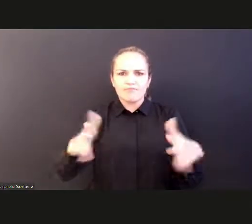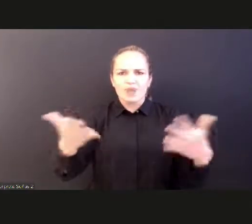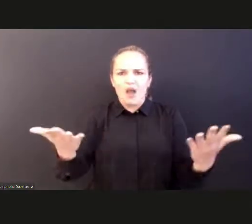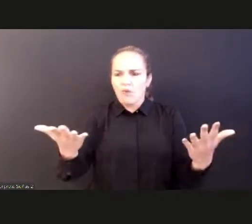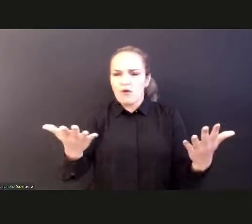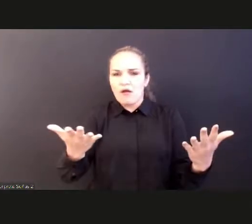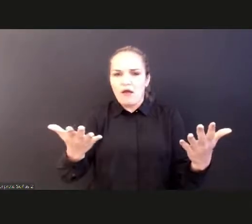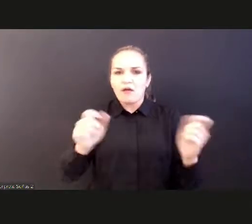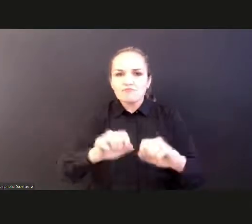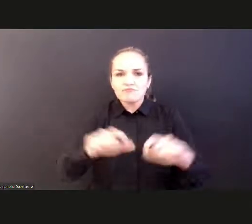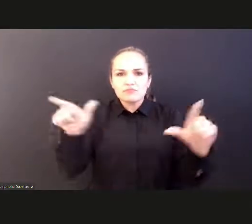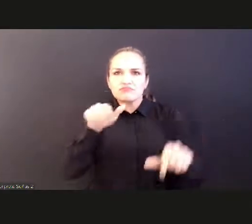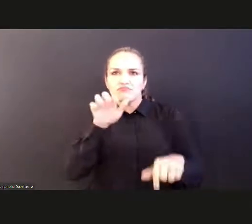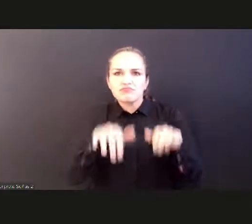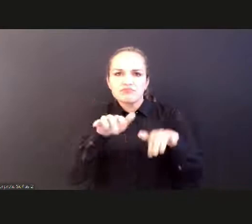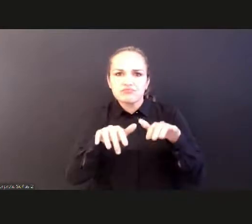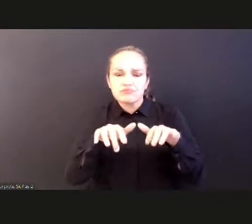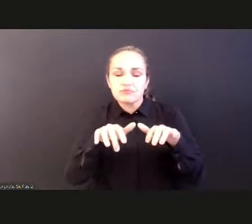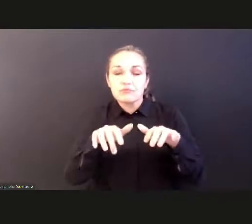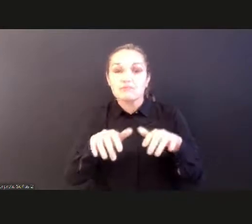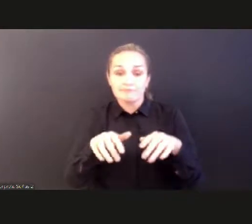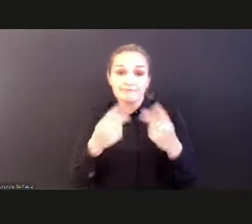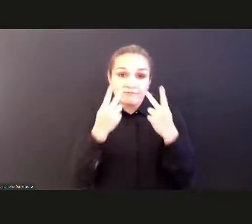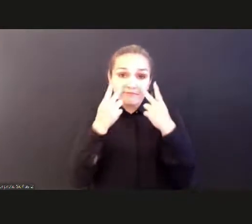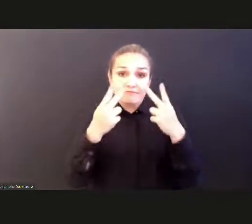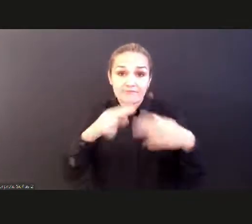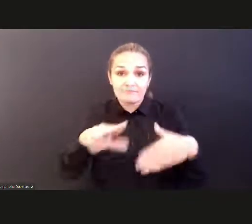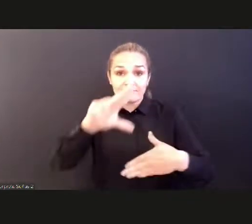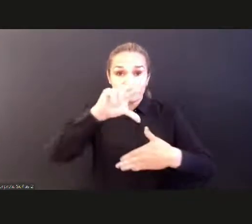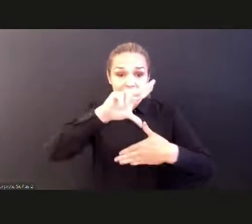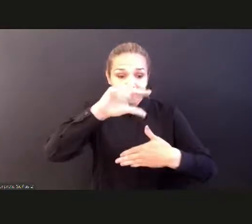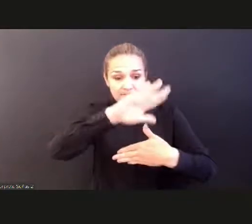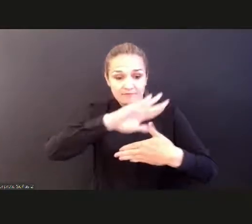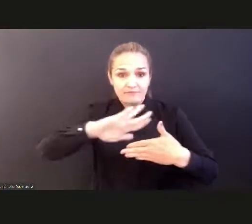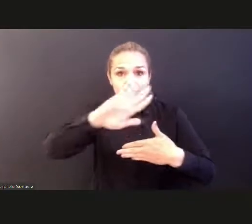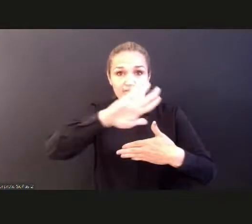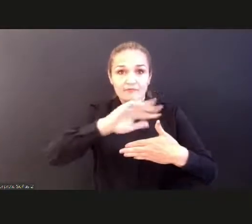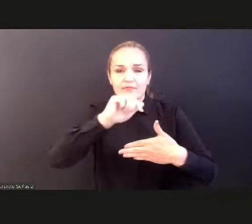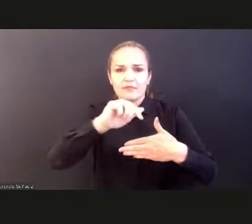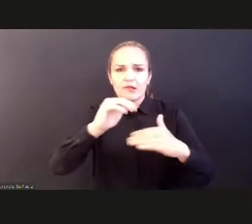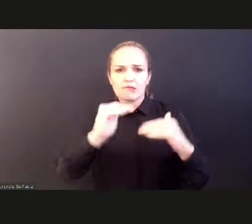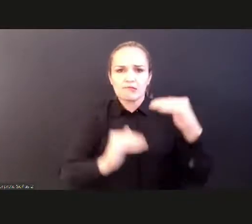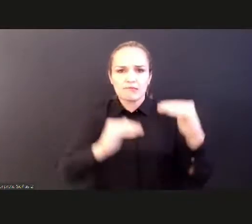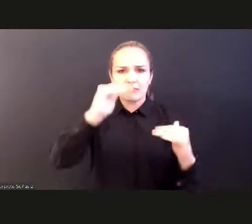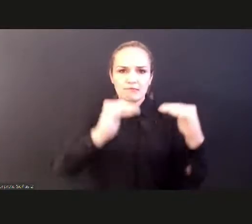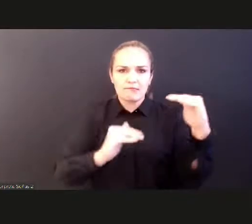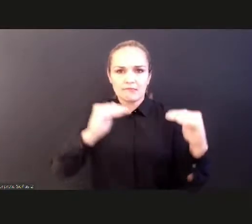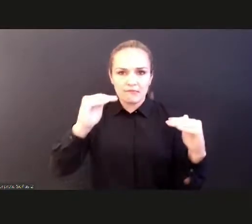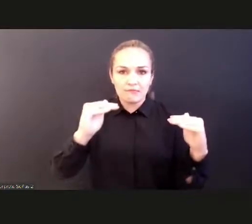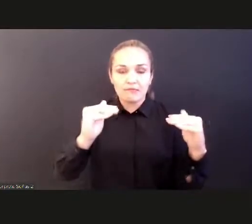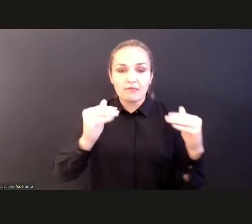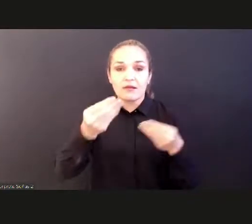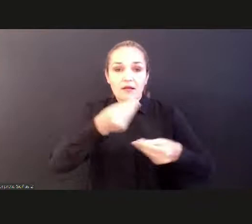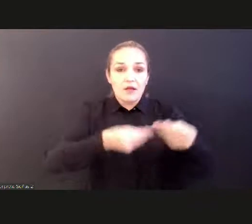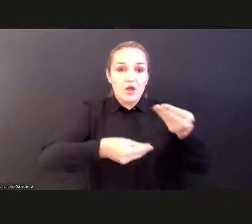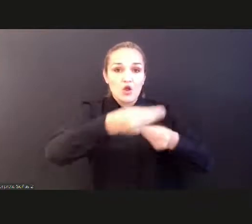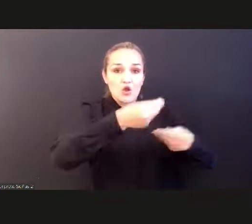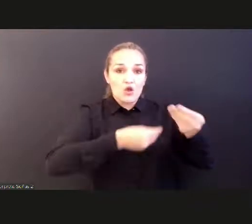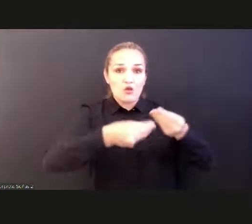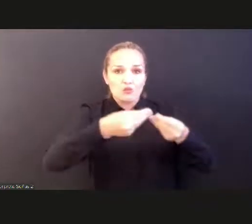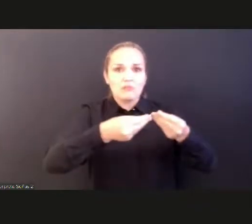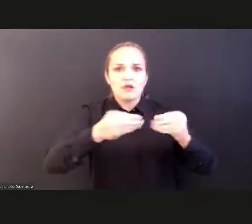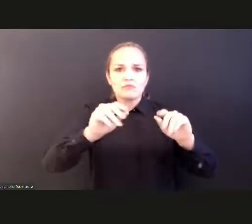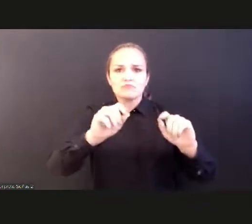asymmetries and a digital economy at 3 speed. Leading